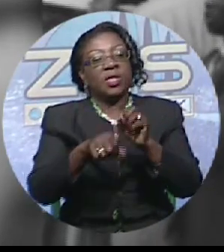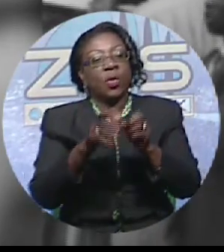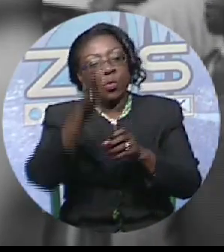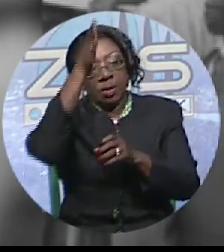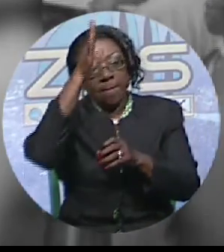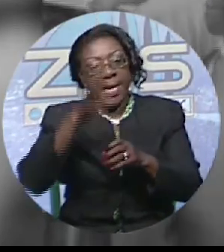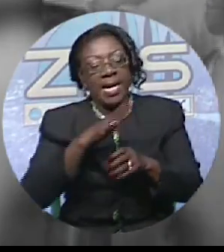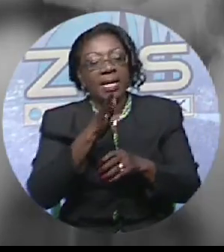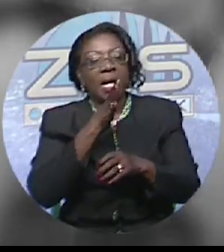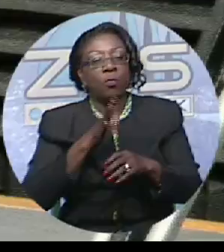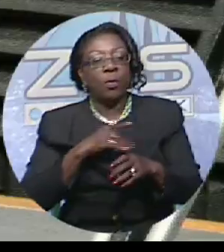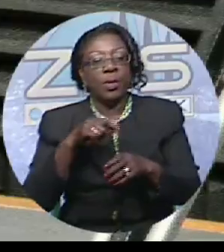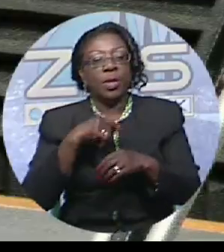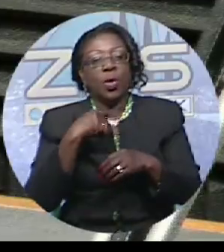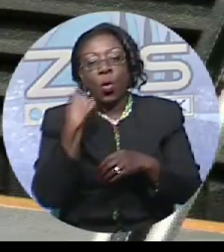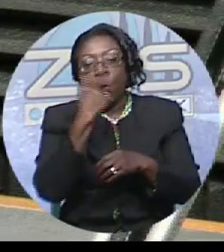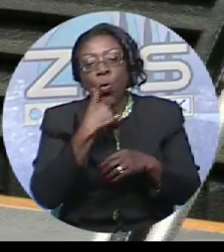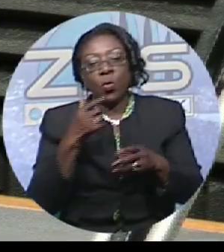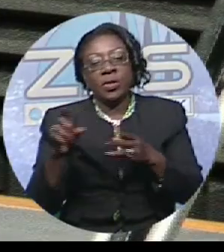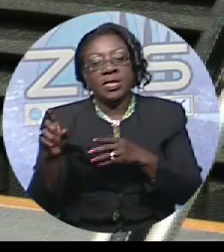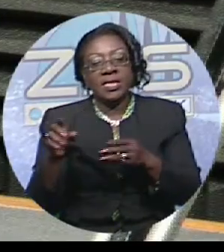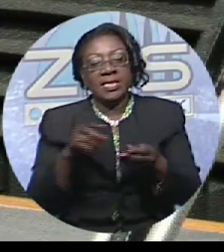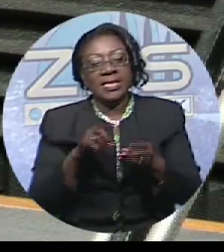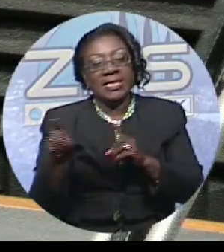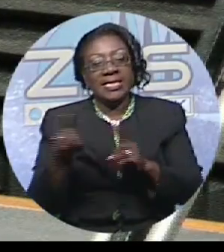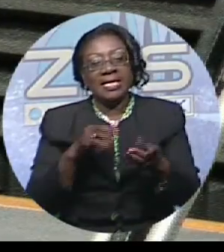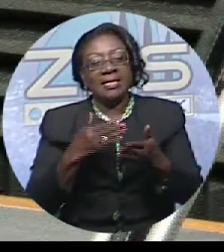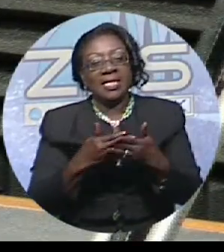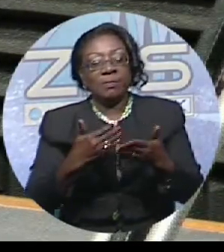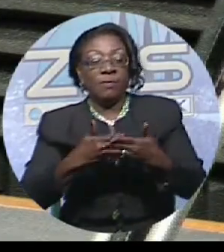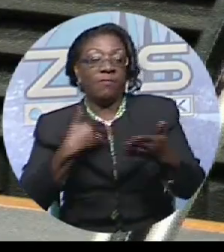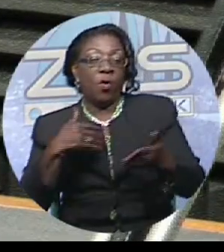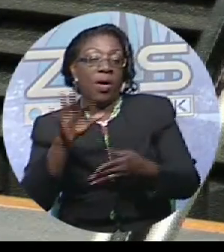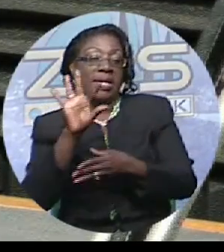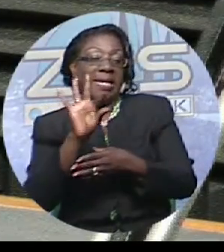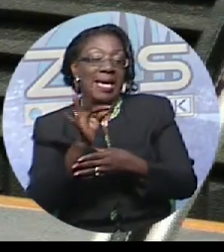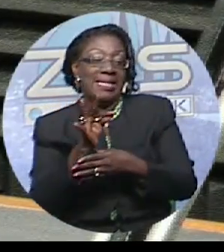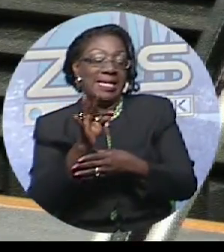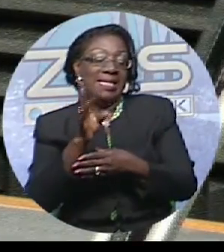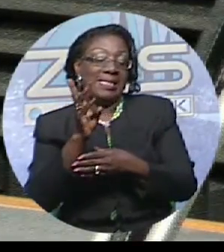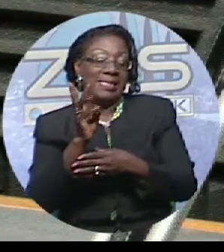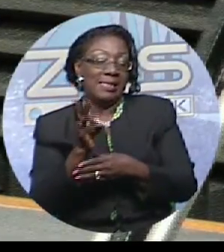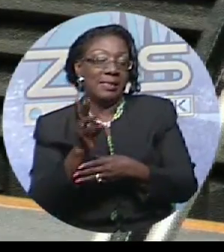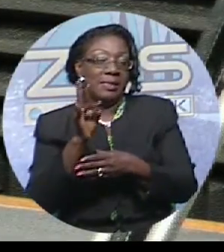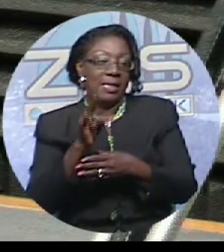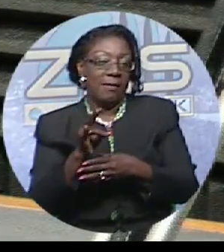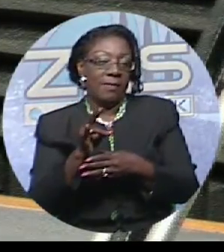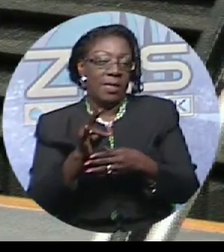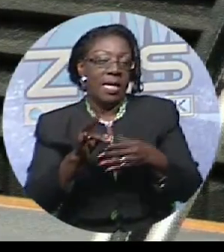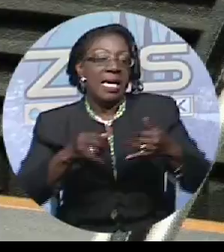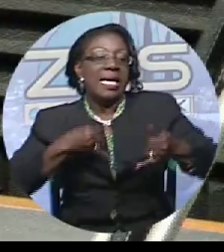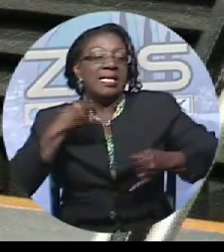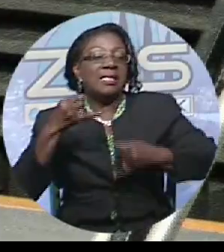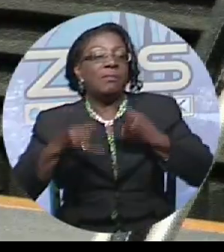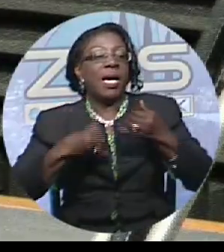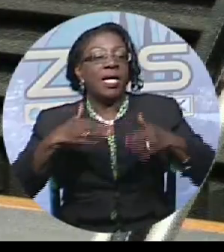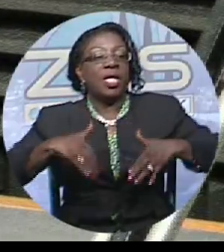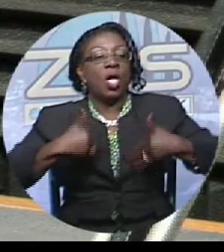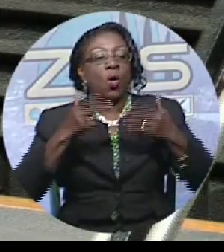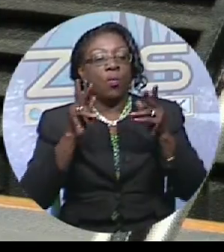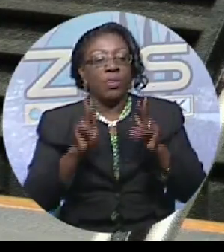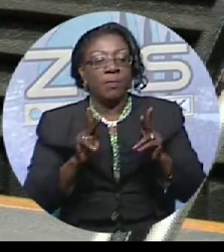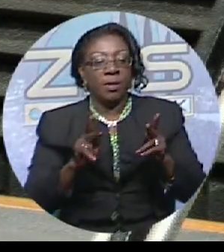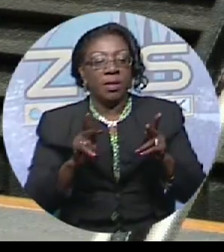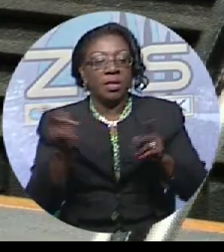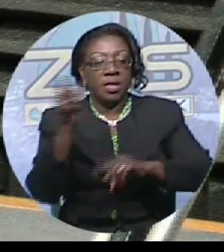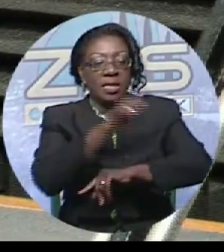women who did this prior to 1967, I hope, inspires young people today to fight